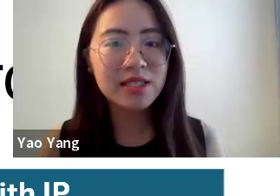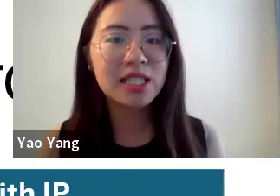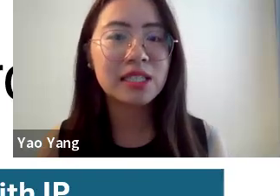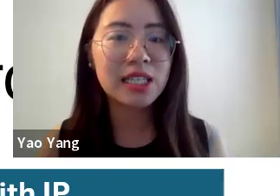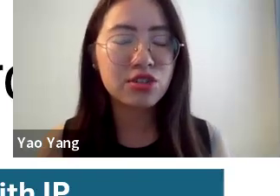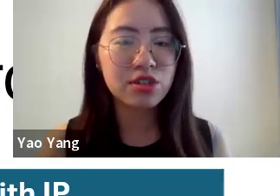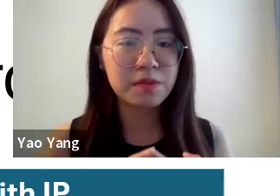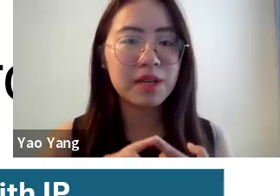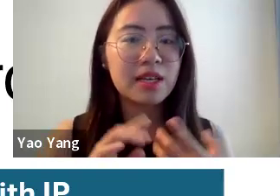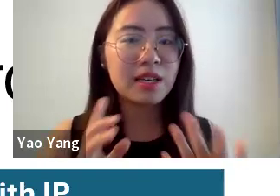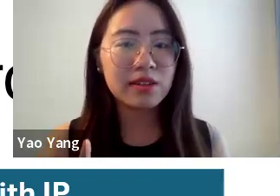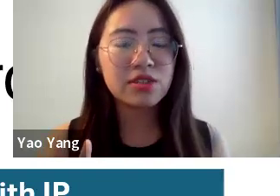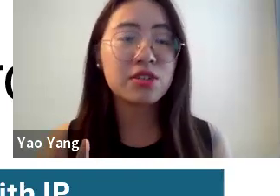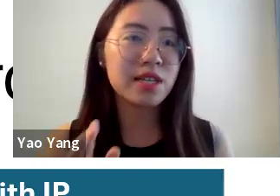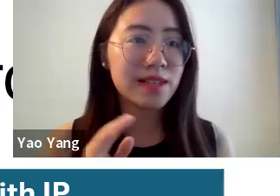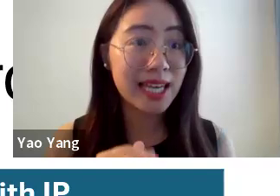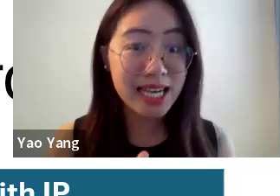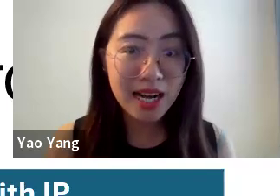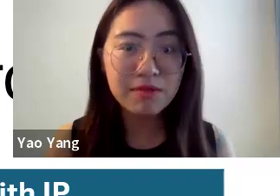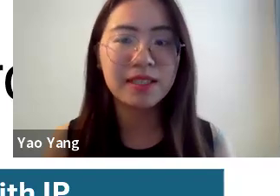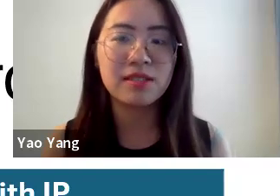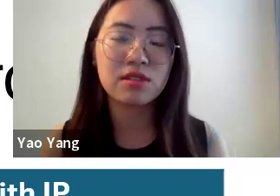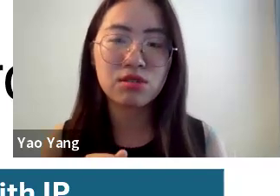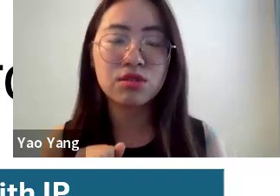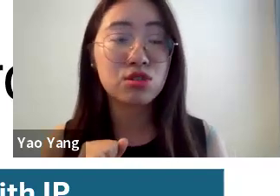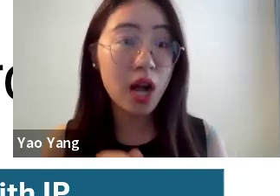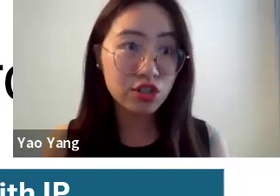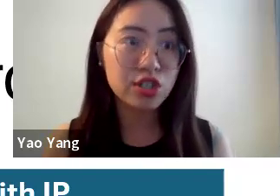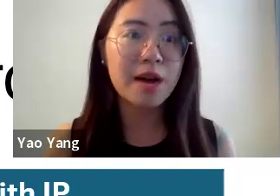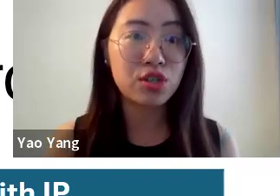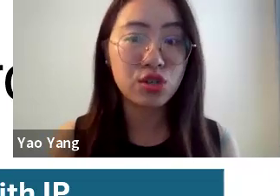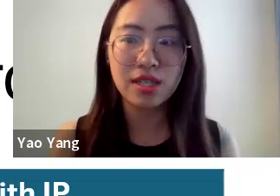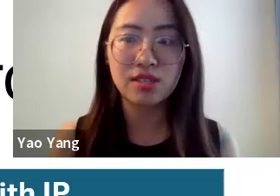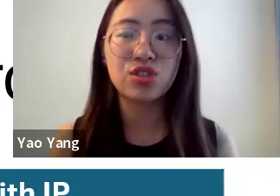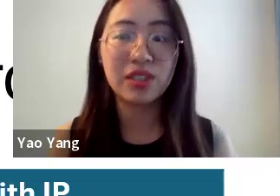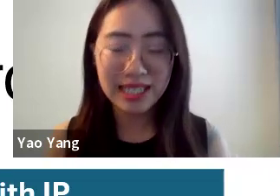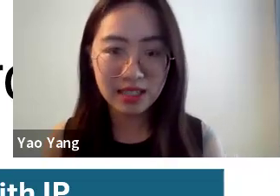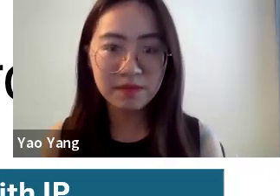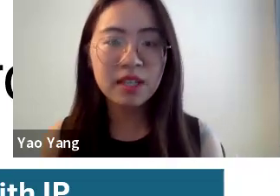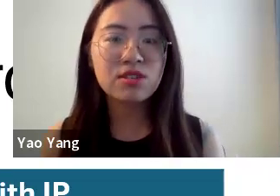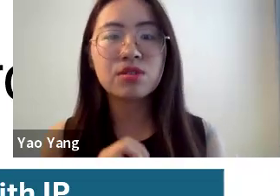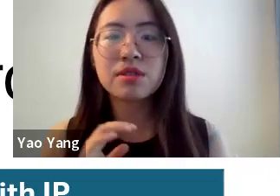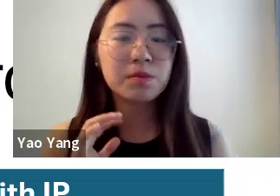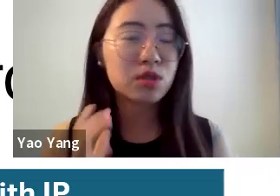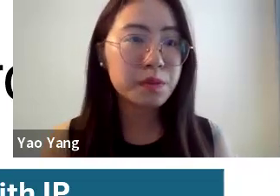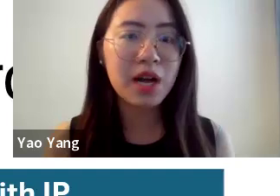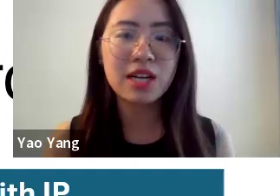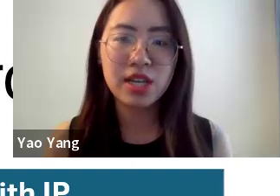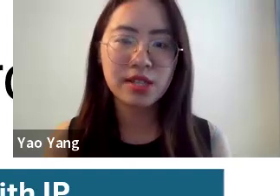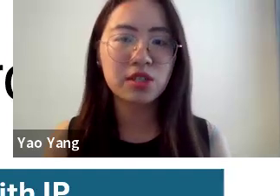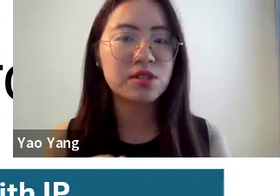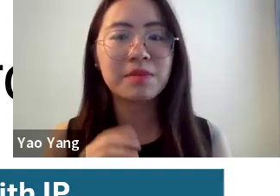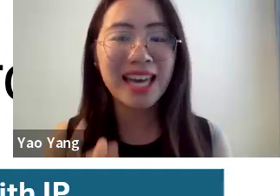The next is leadership. Here, students gain confidence through structured opportunities to lead through some